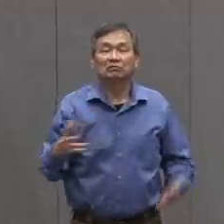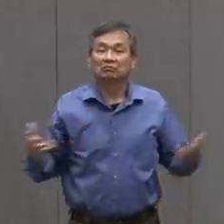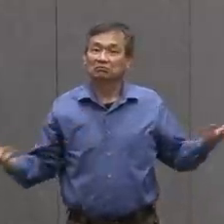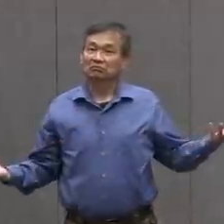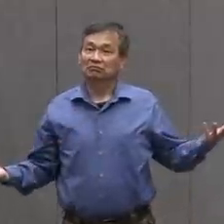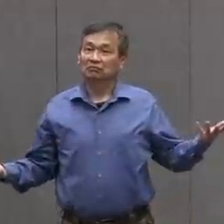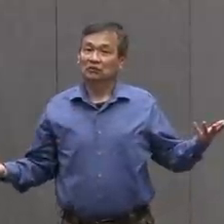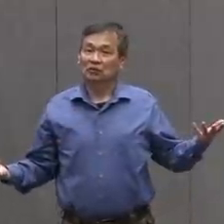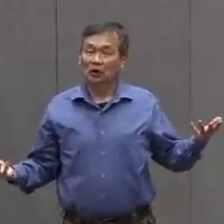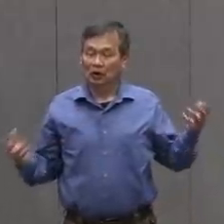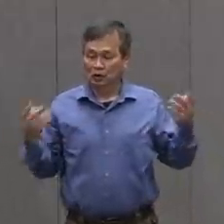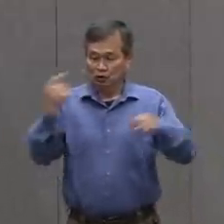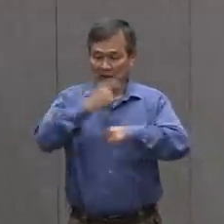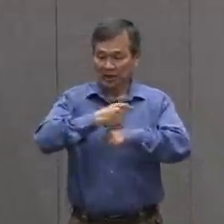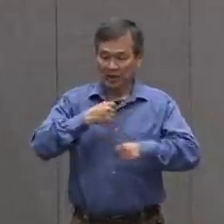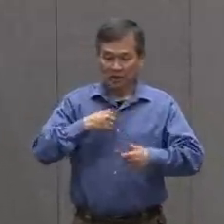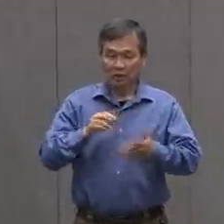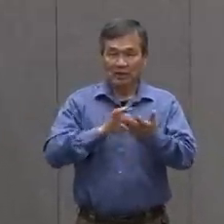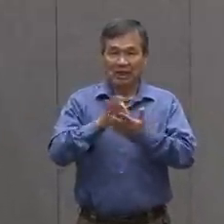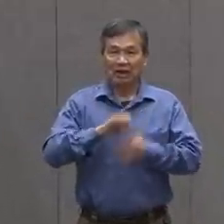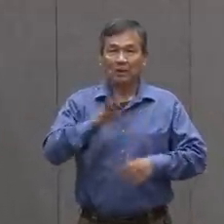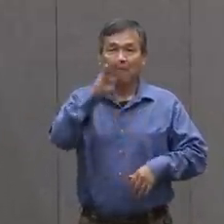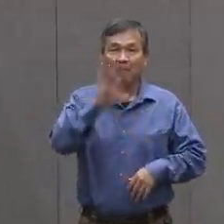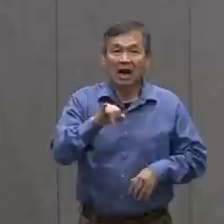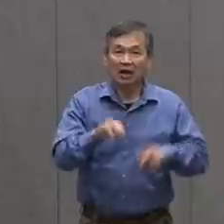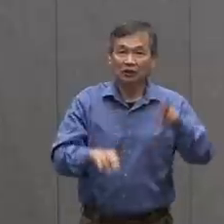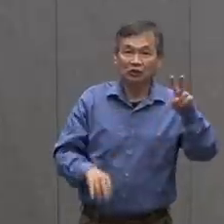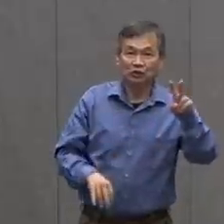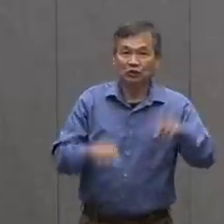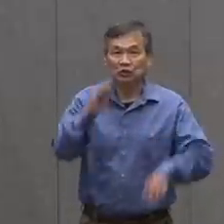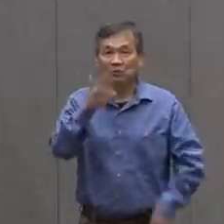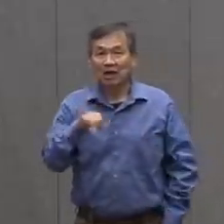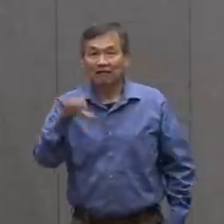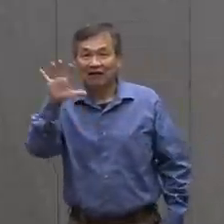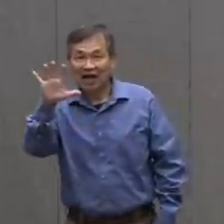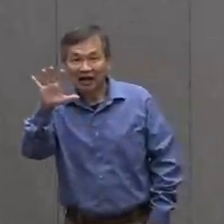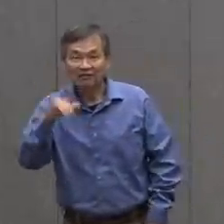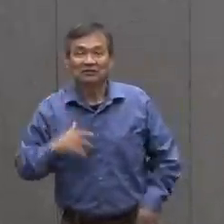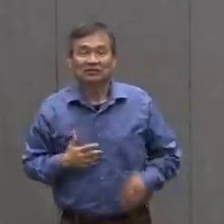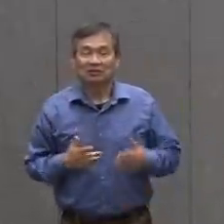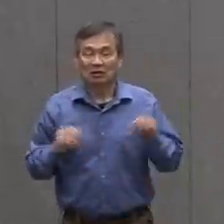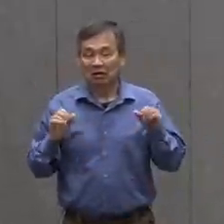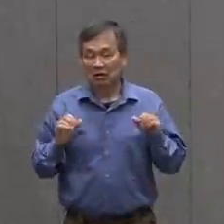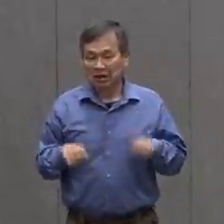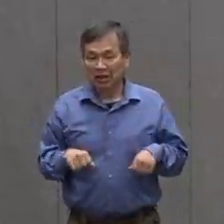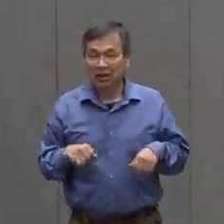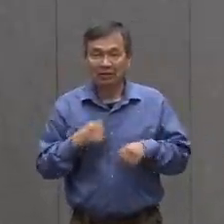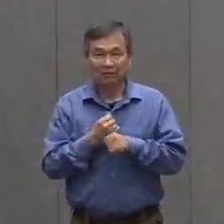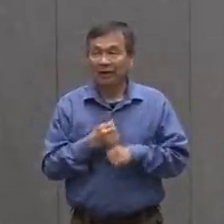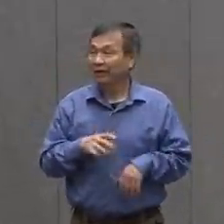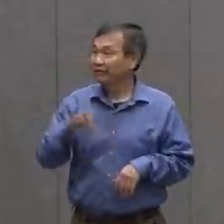to count our collection today, by twos and by fives, and you can also make a chart